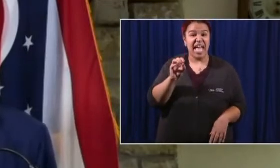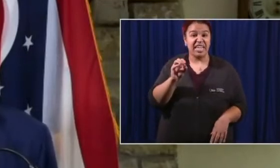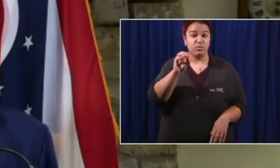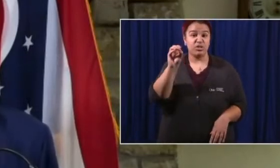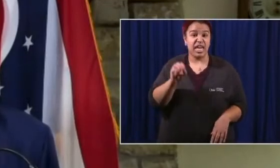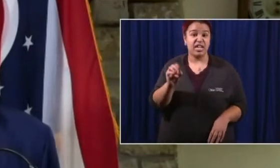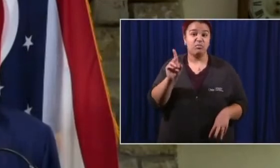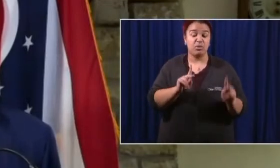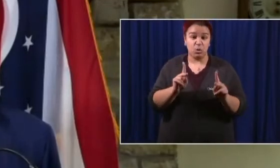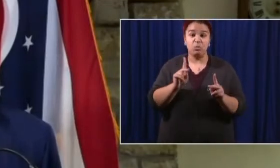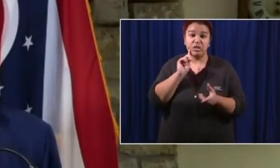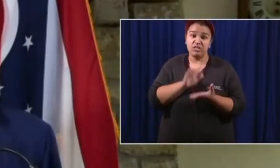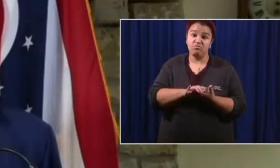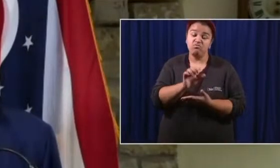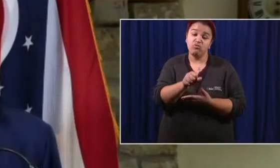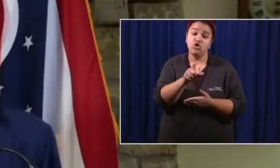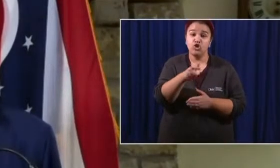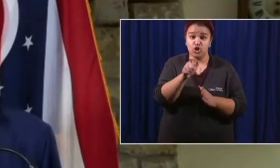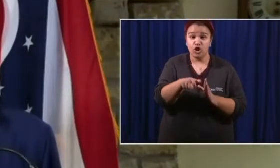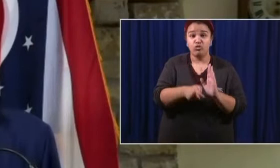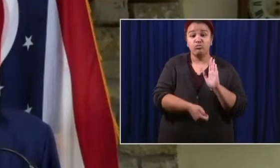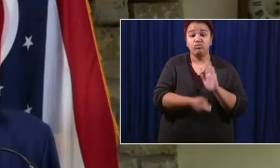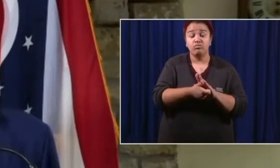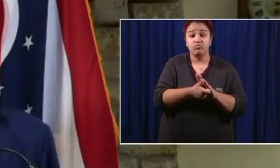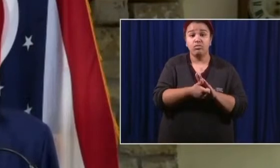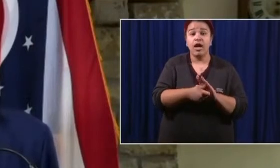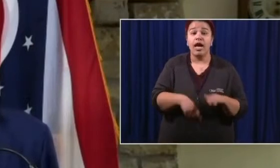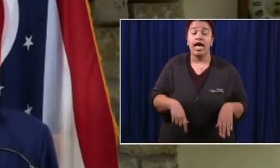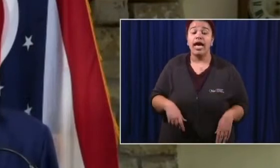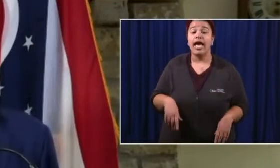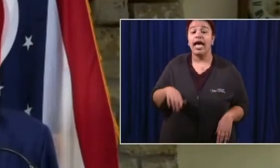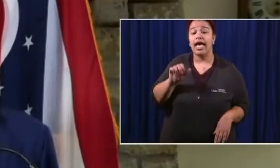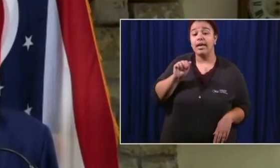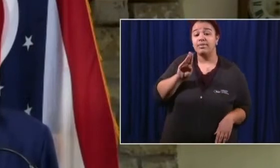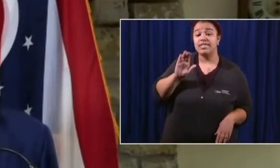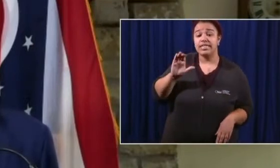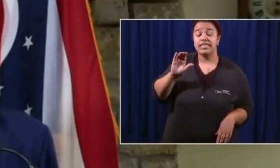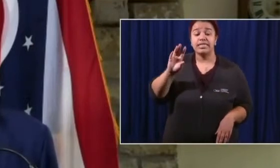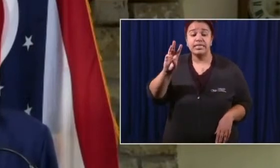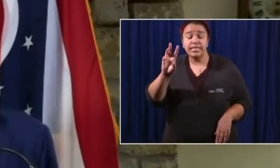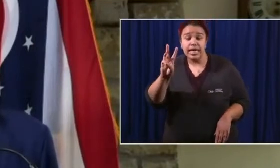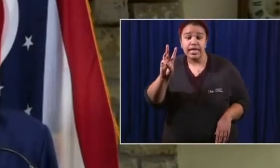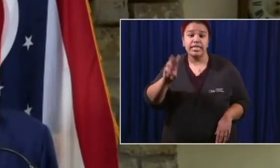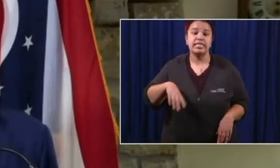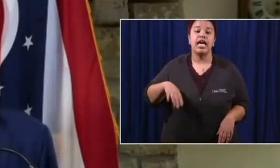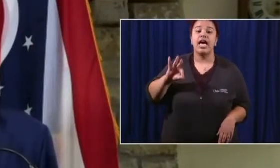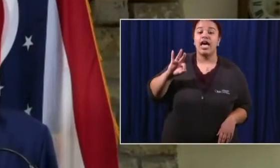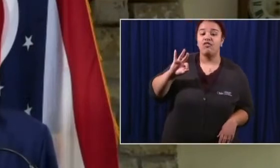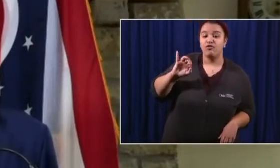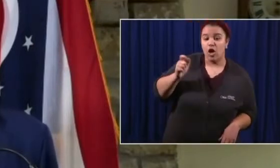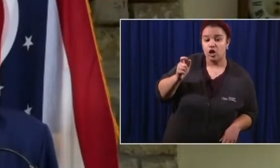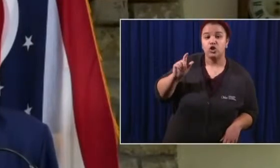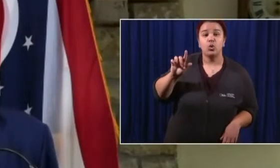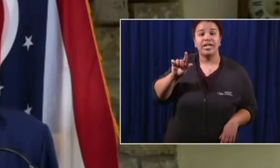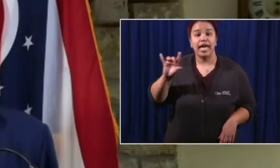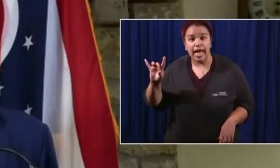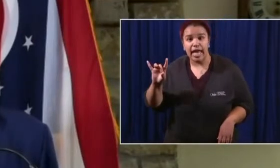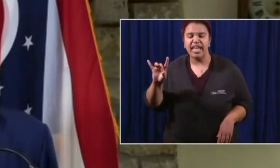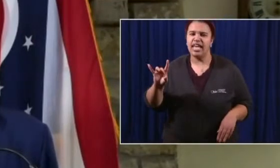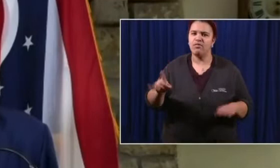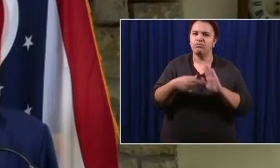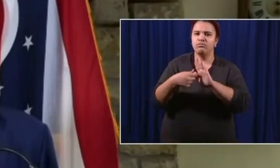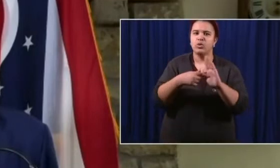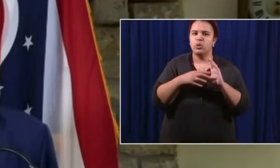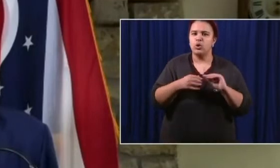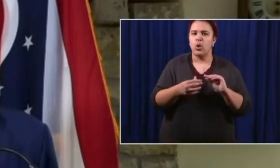in what was the most heavily covered poll ABC 6, Fox 28 has run this year. Thank you. Well, thanks,